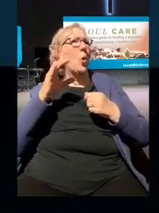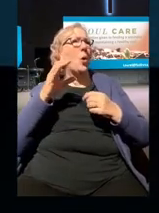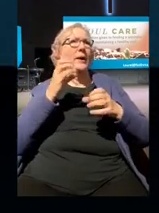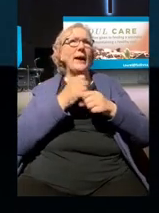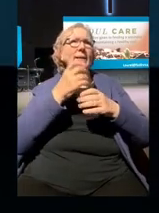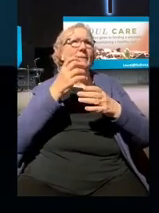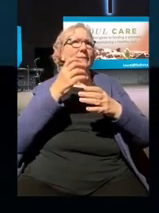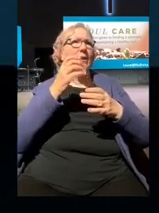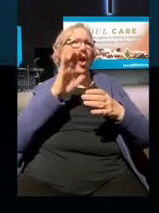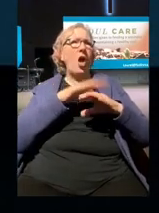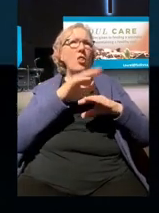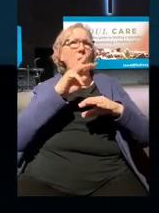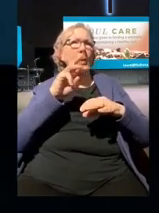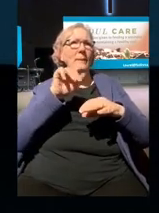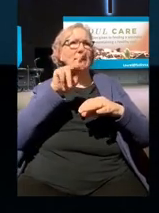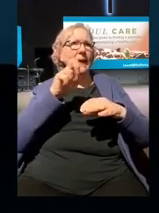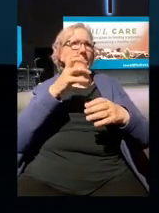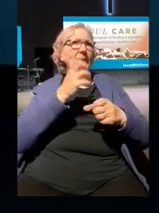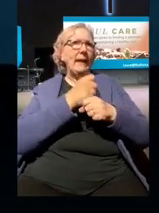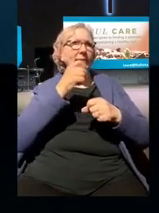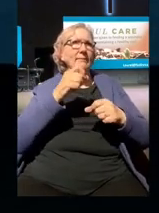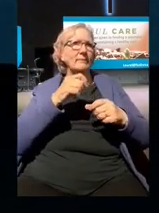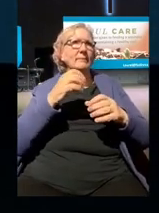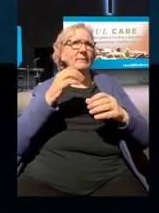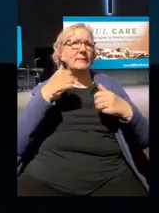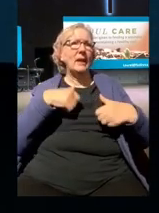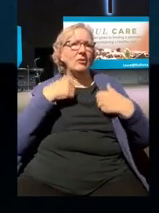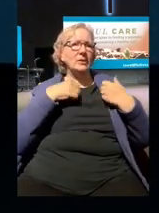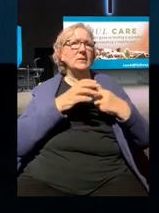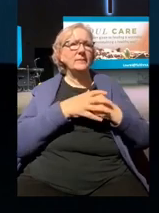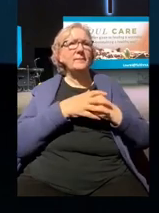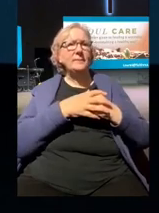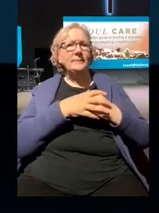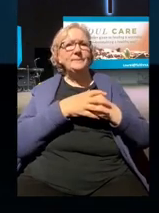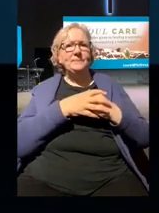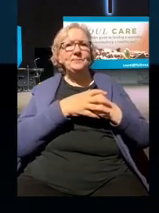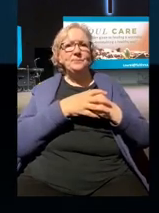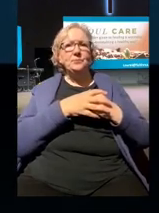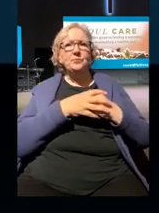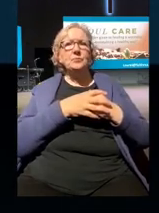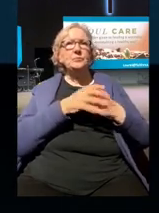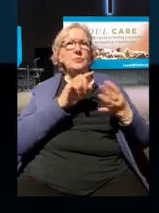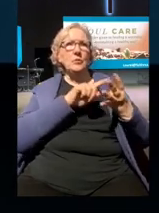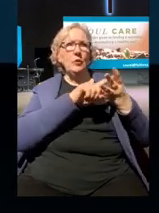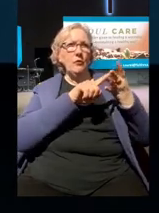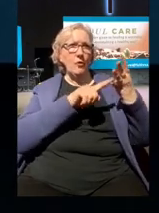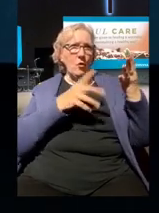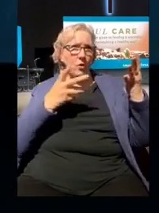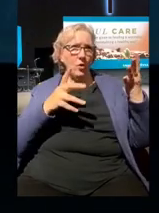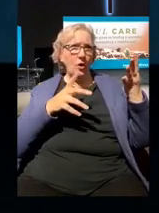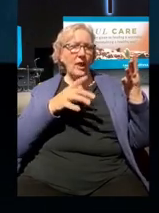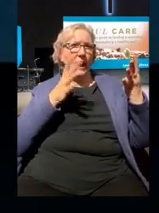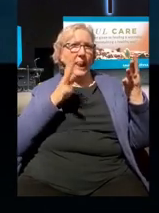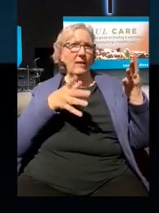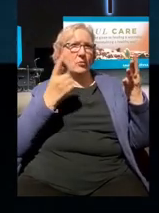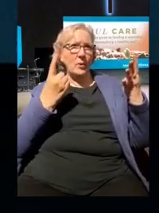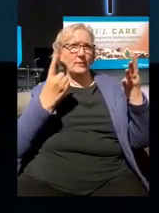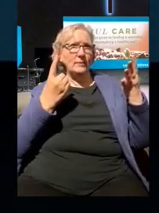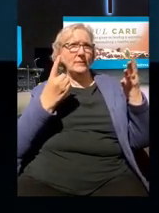Laurel. All right, so we've gone through four. We have one more